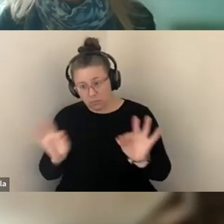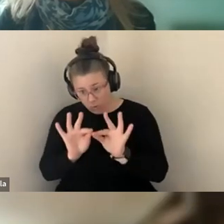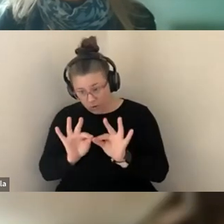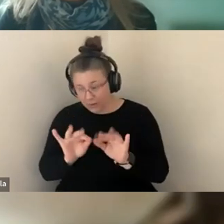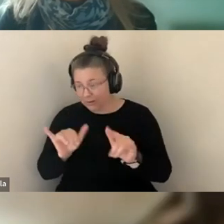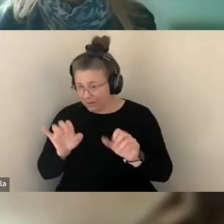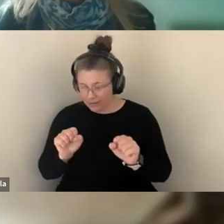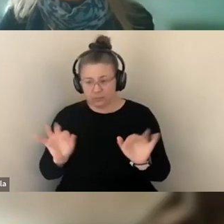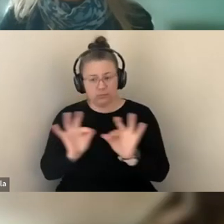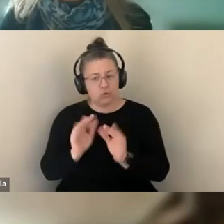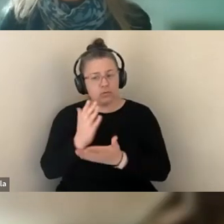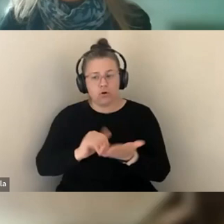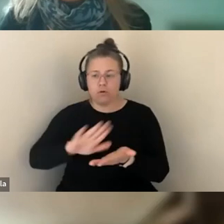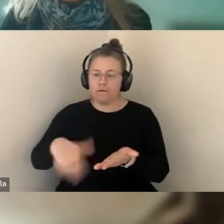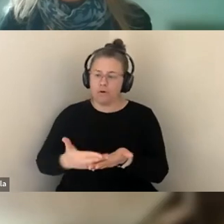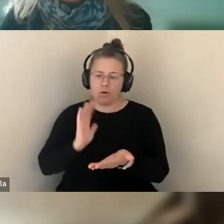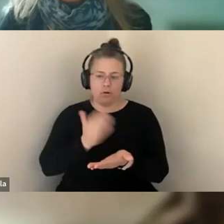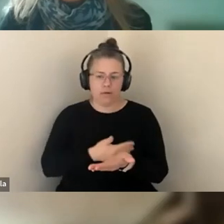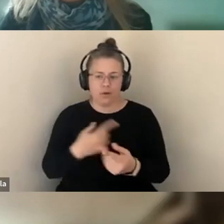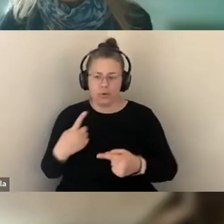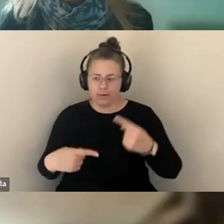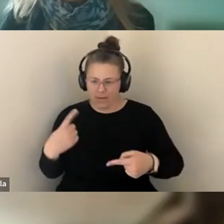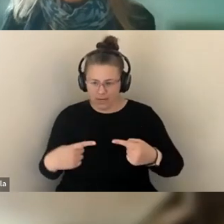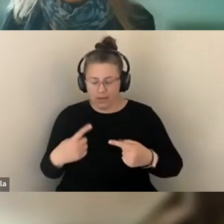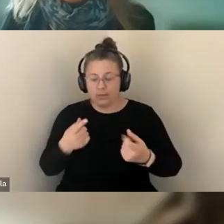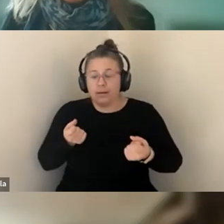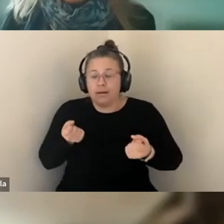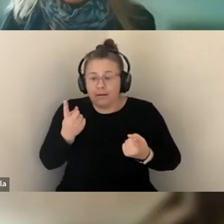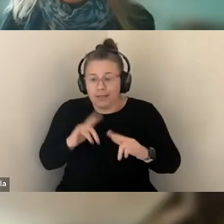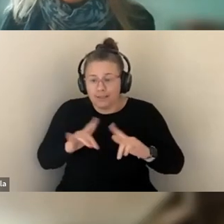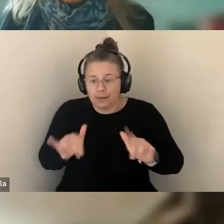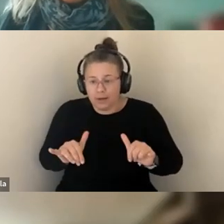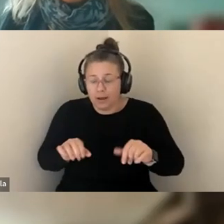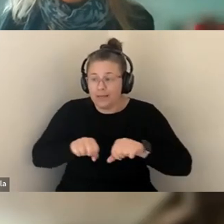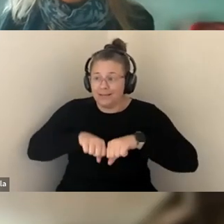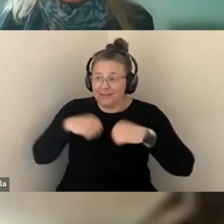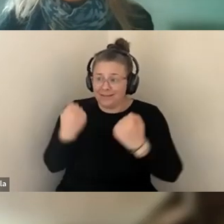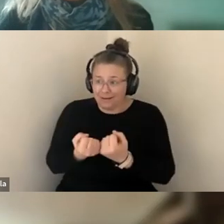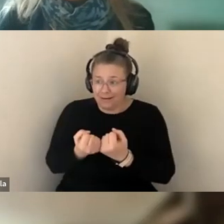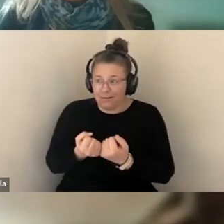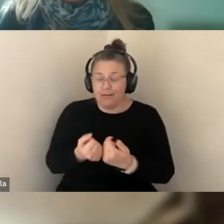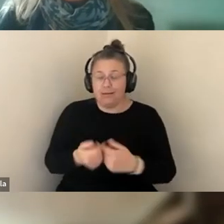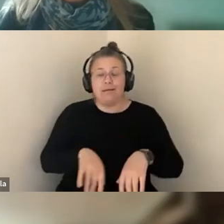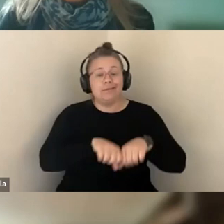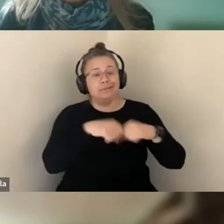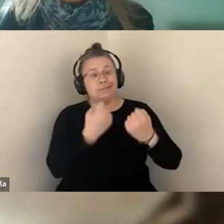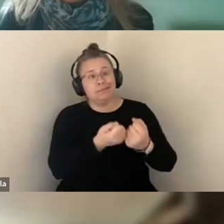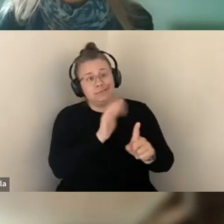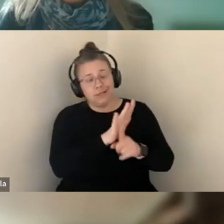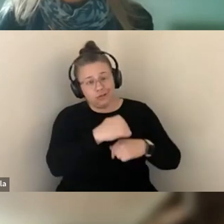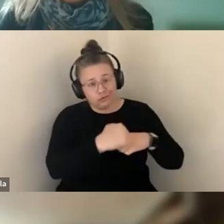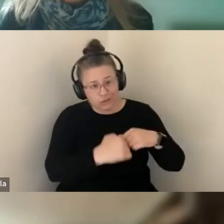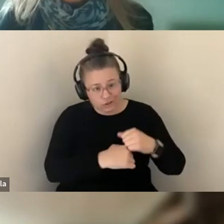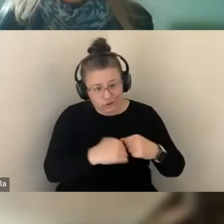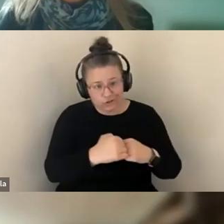but society and the structures which inhabit them are also made up of individuals. So this is